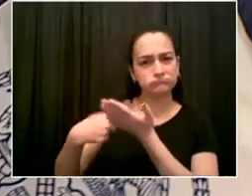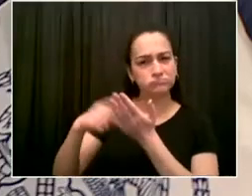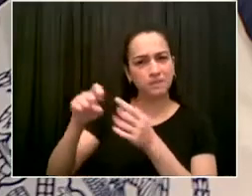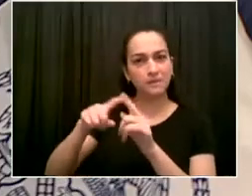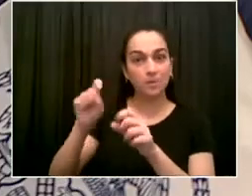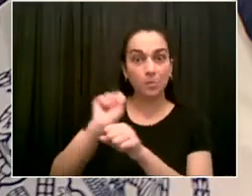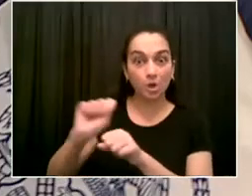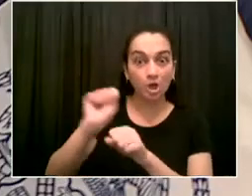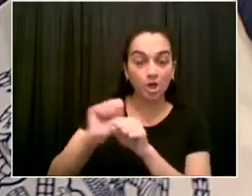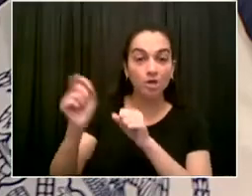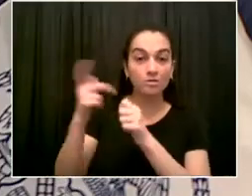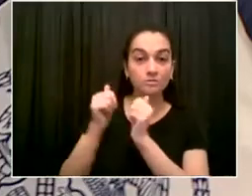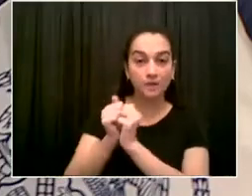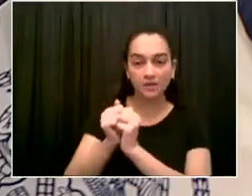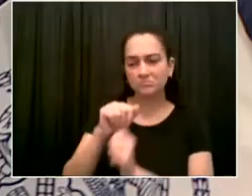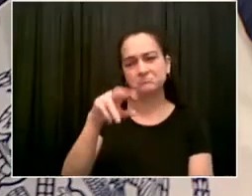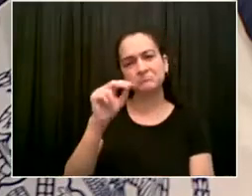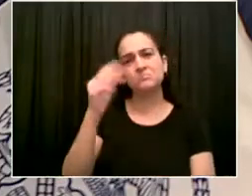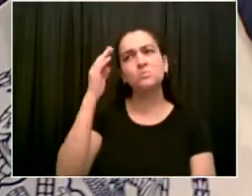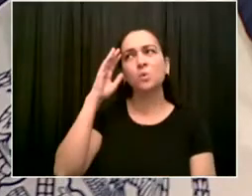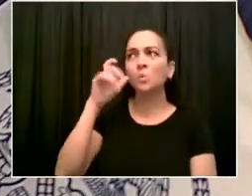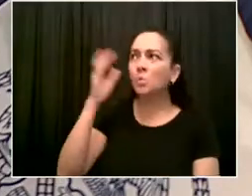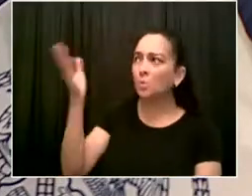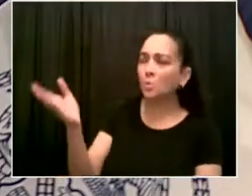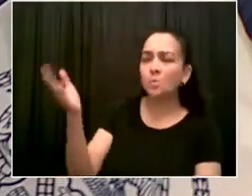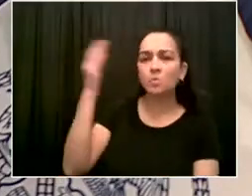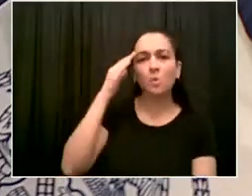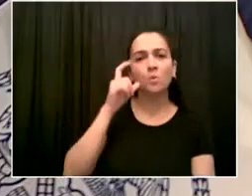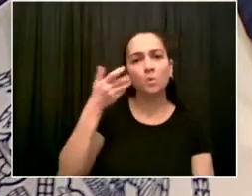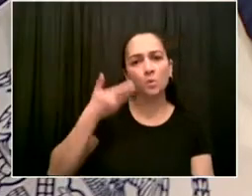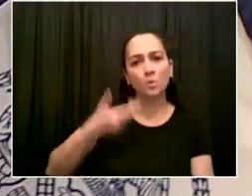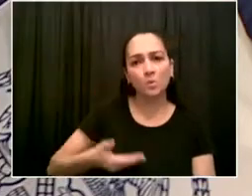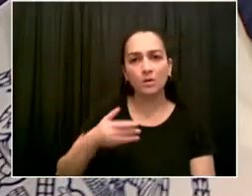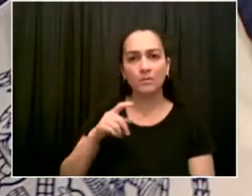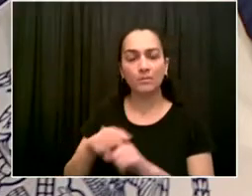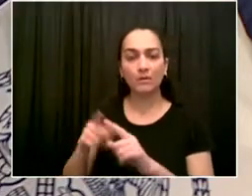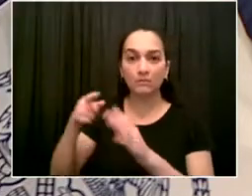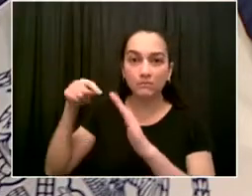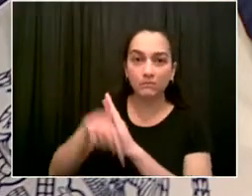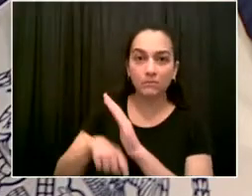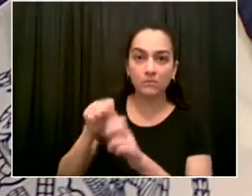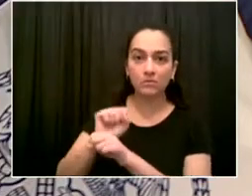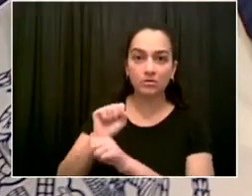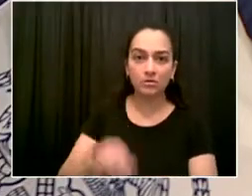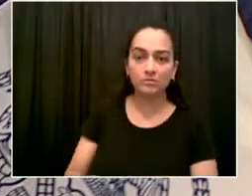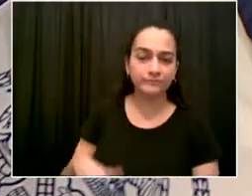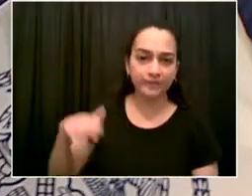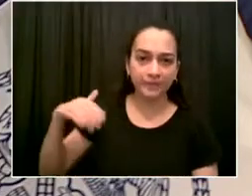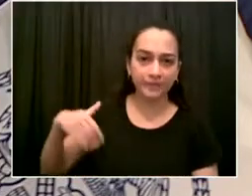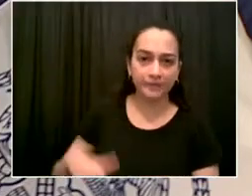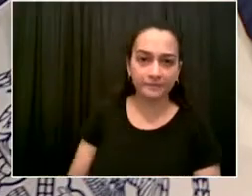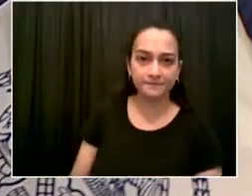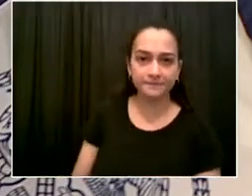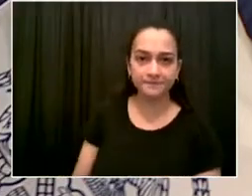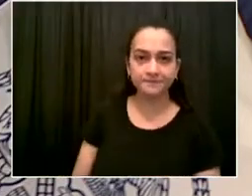We talked especially about fighting the Delta variant and about building a recovery. That was the number one